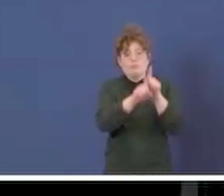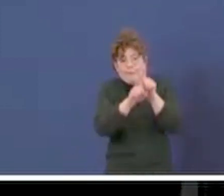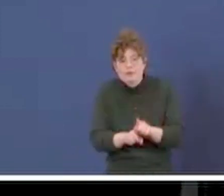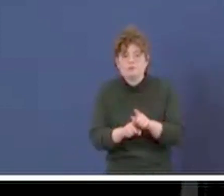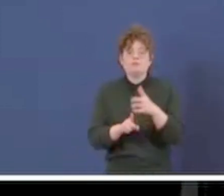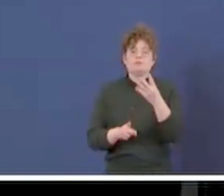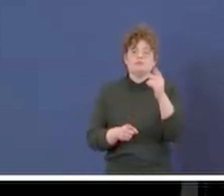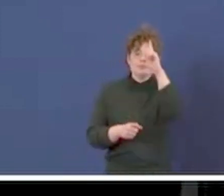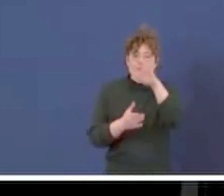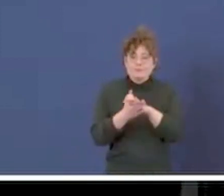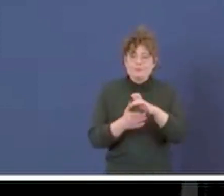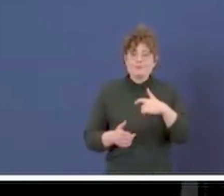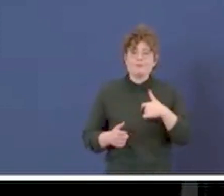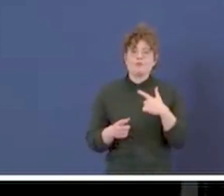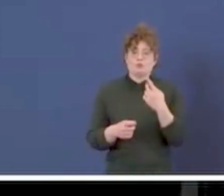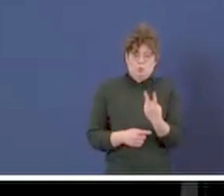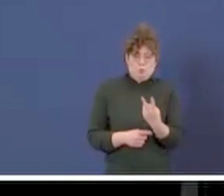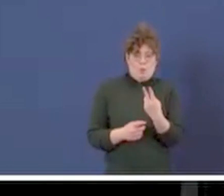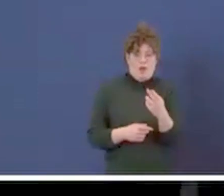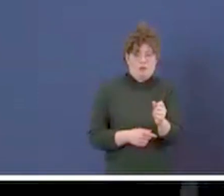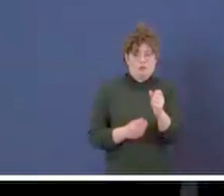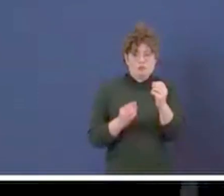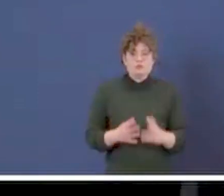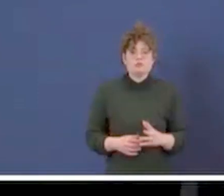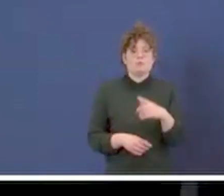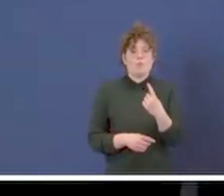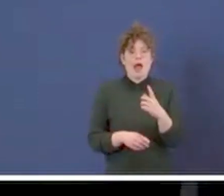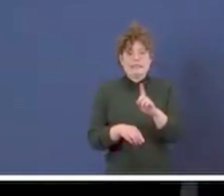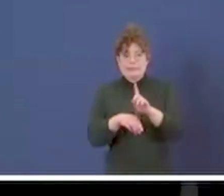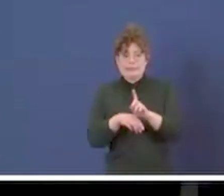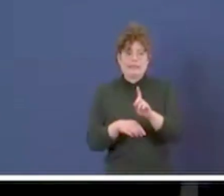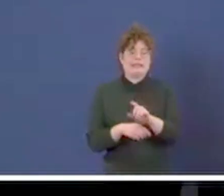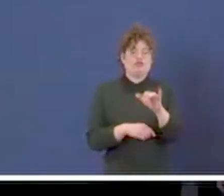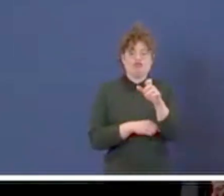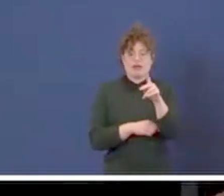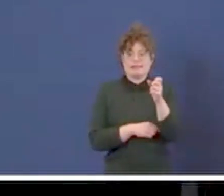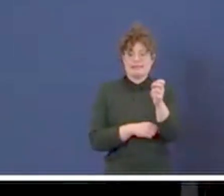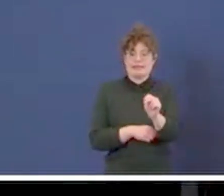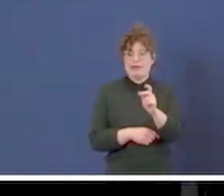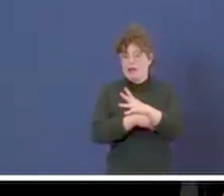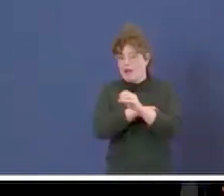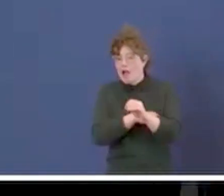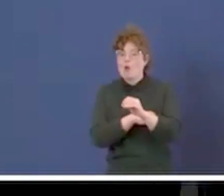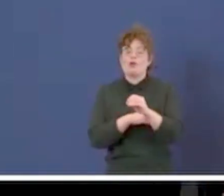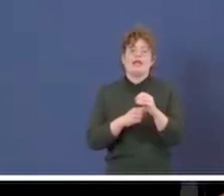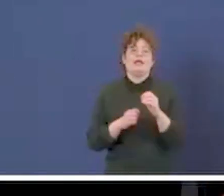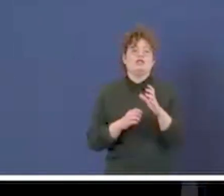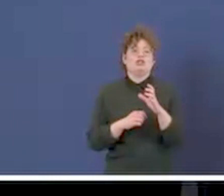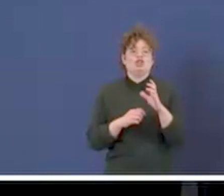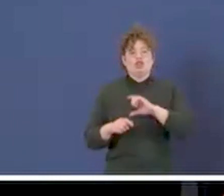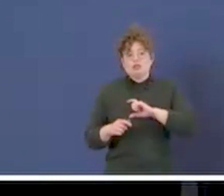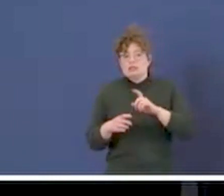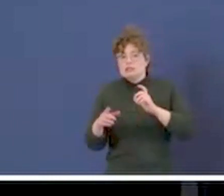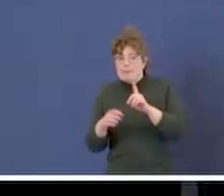and who believed in me, 2 high school teachers, a deputy at the Jackson County Sheriff's Office who said, let me take you to Hocking College and let you